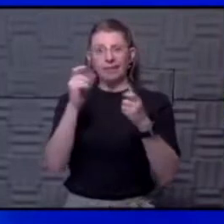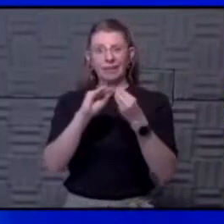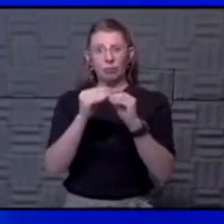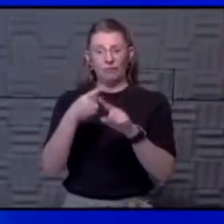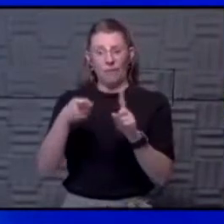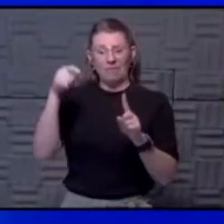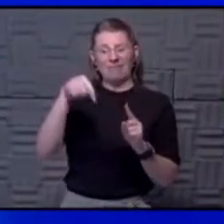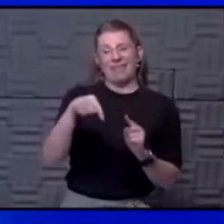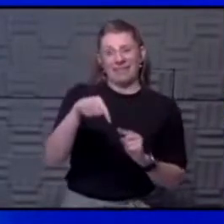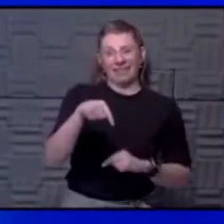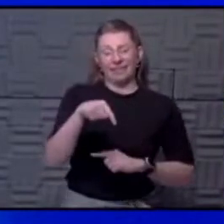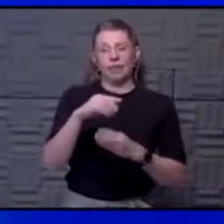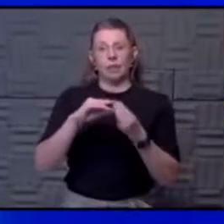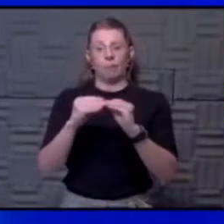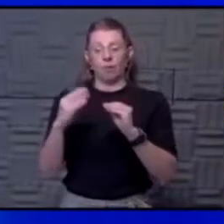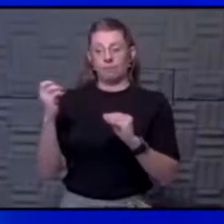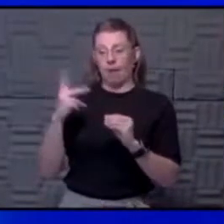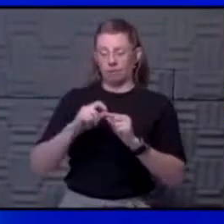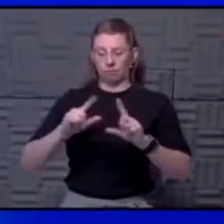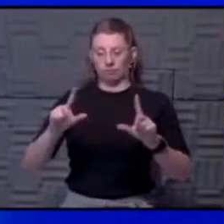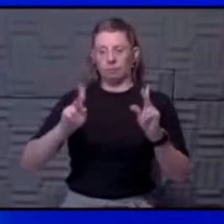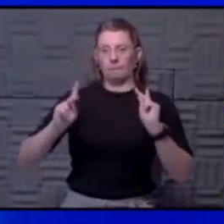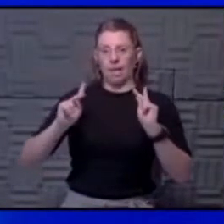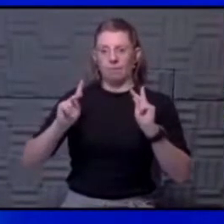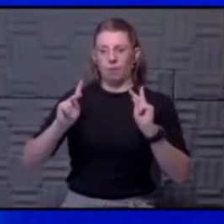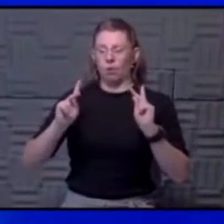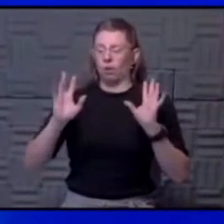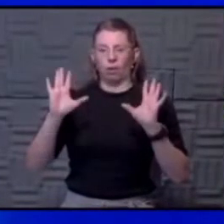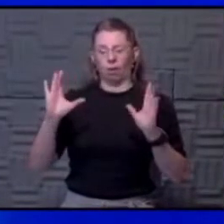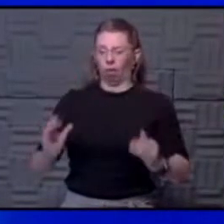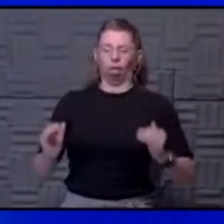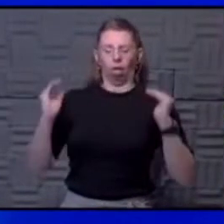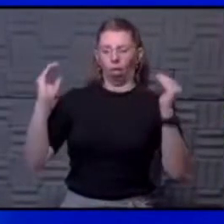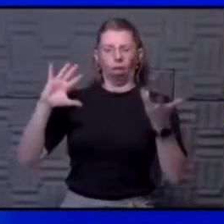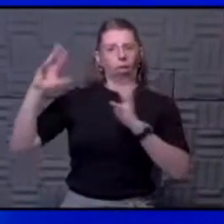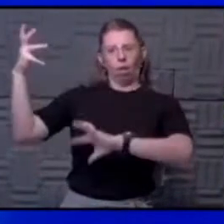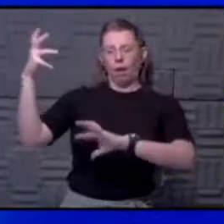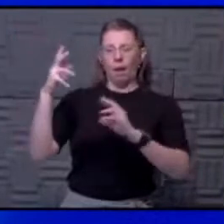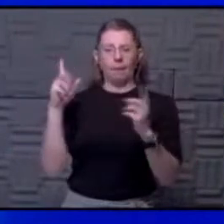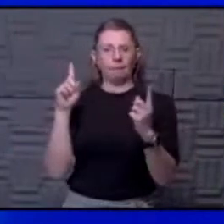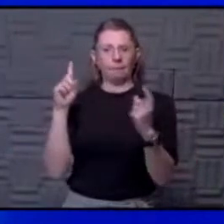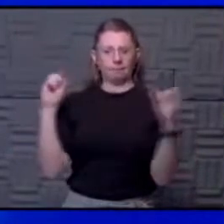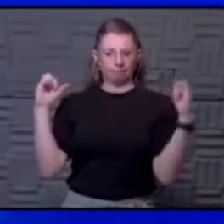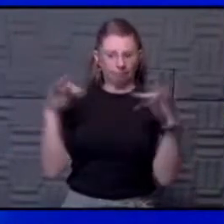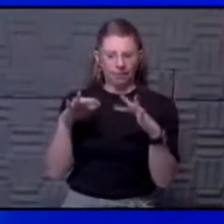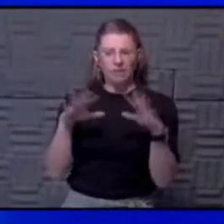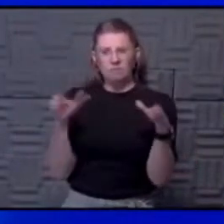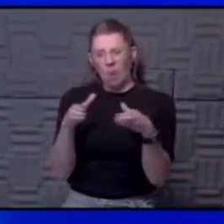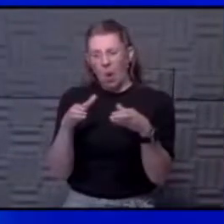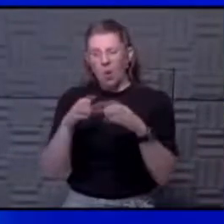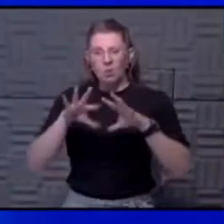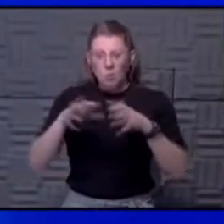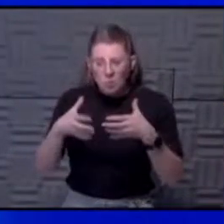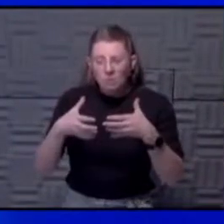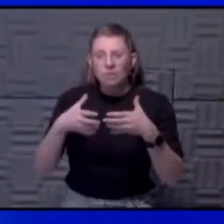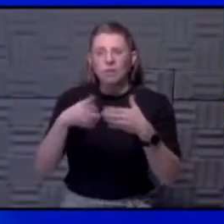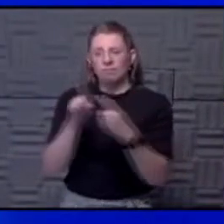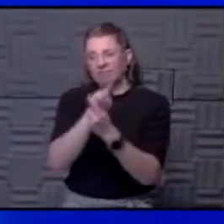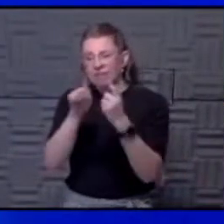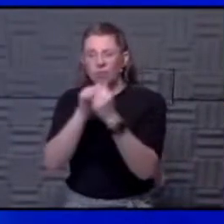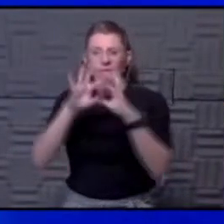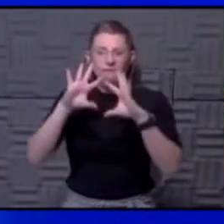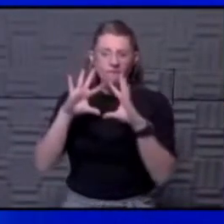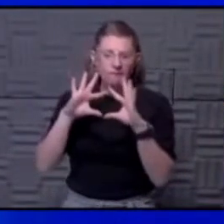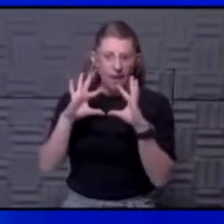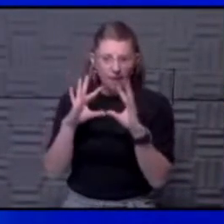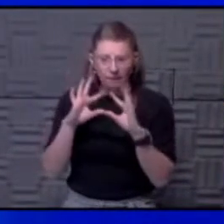there's numbers that come back that say people are taking this too far, now that they're saying they can meet with families, they're meeting in small groups under certain circumstances with vaccinations in